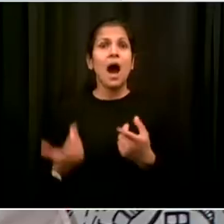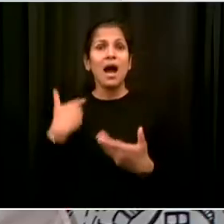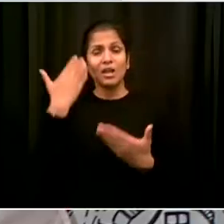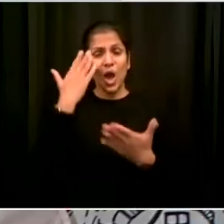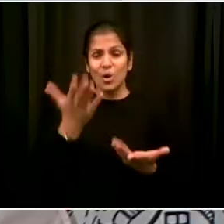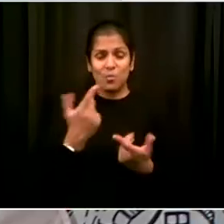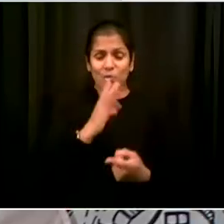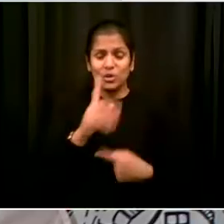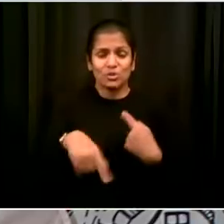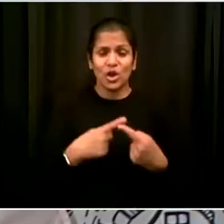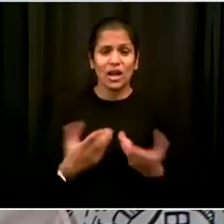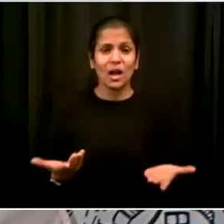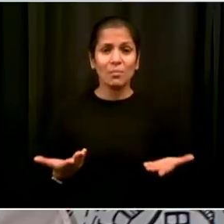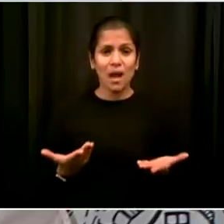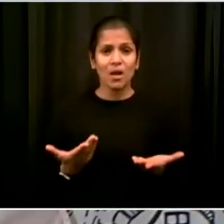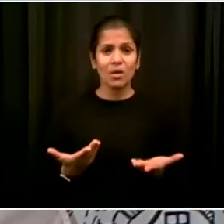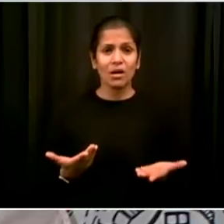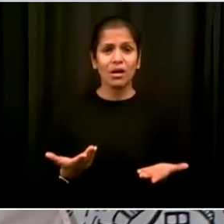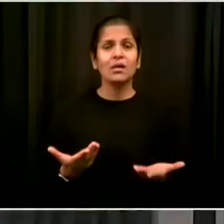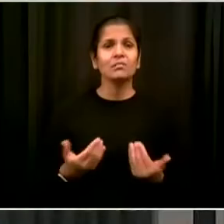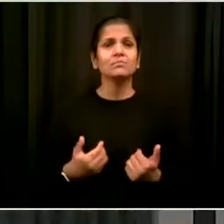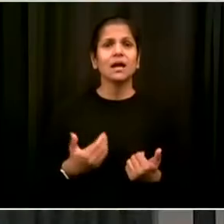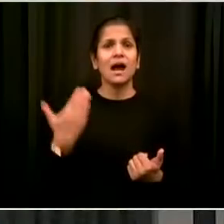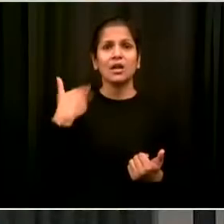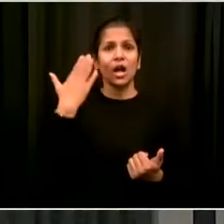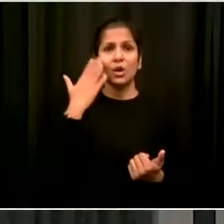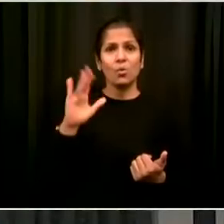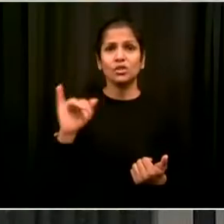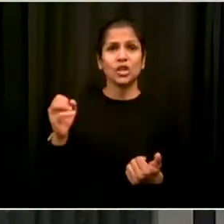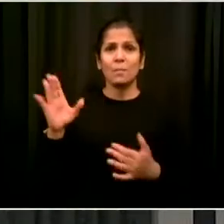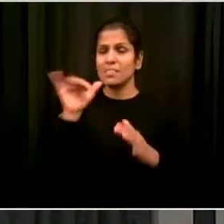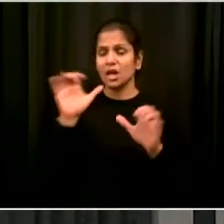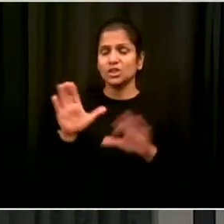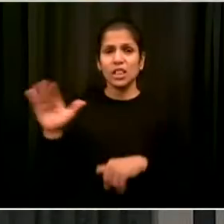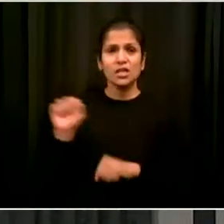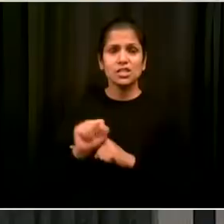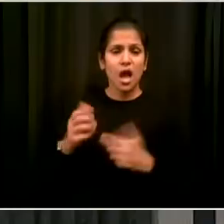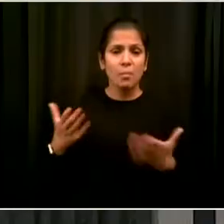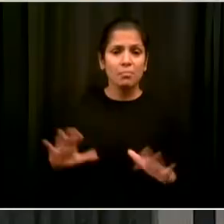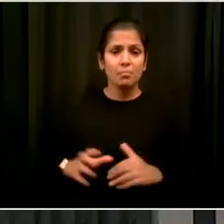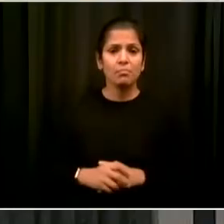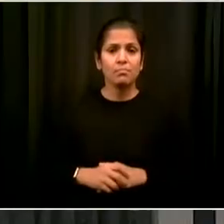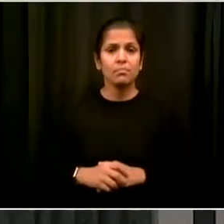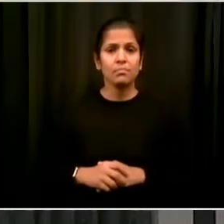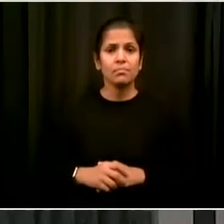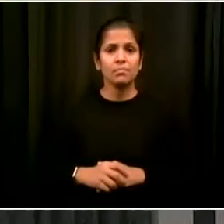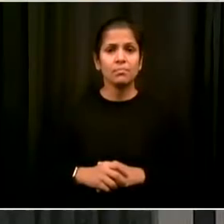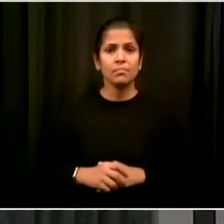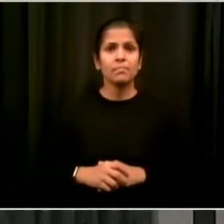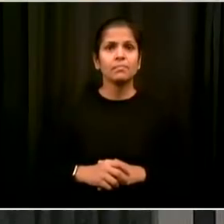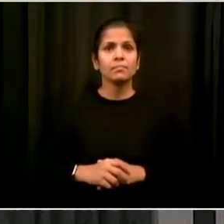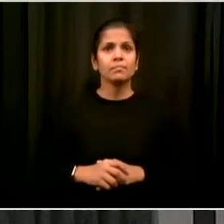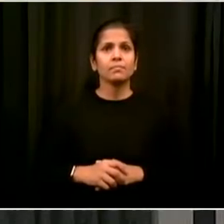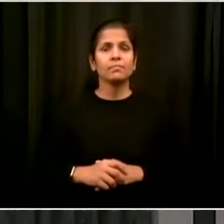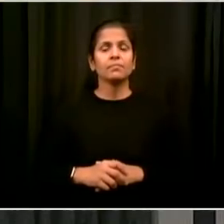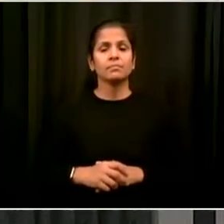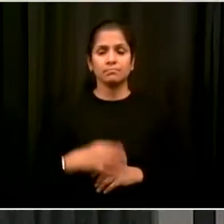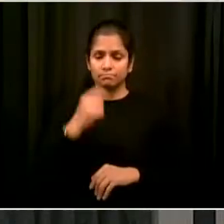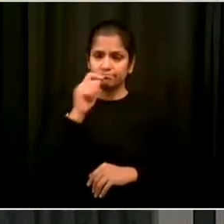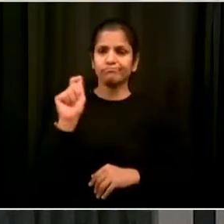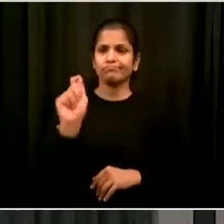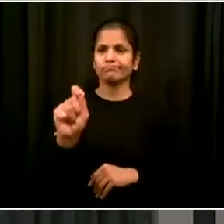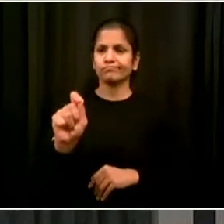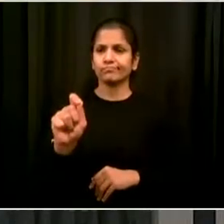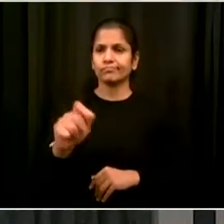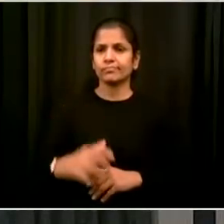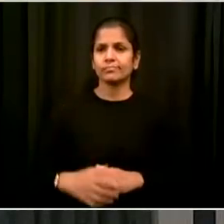job wasn't getting done, period. Go ahead. Next is Rich from WCBS Radio.